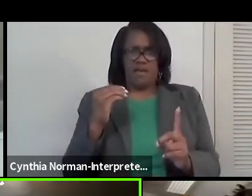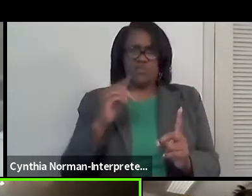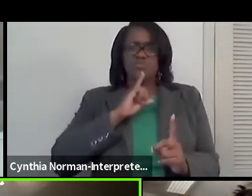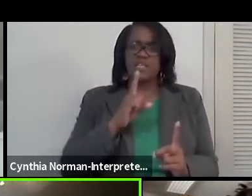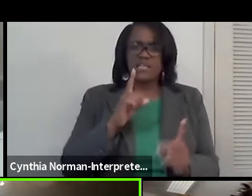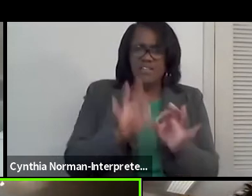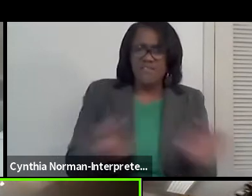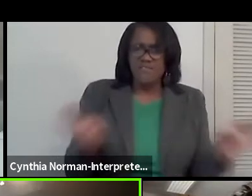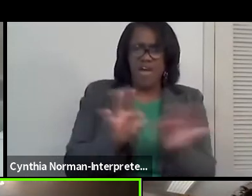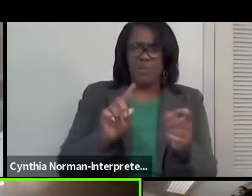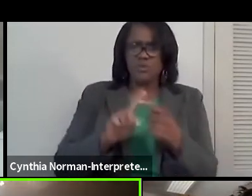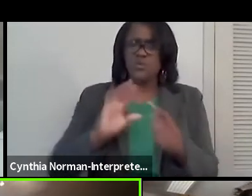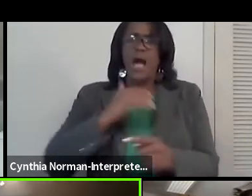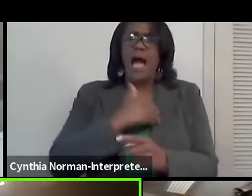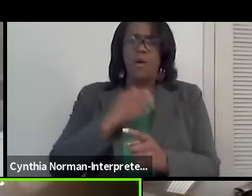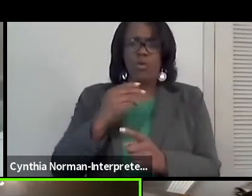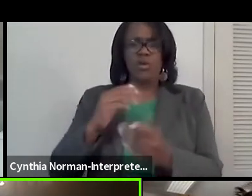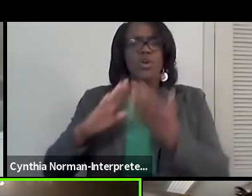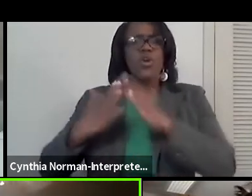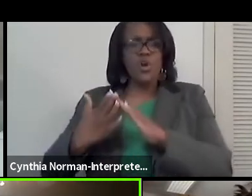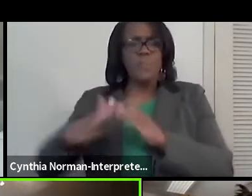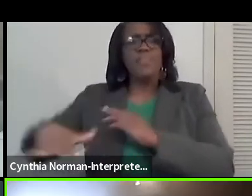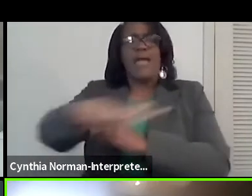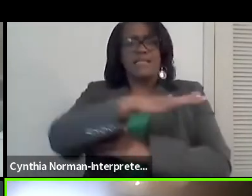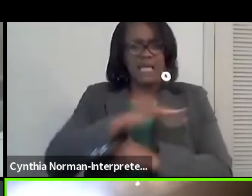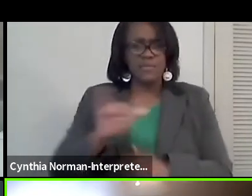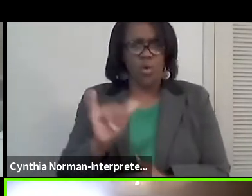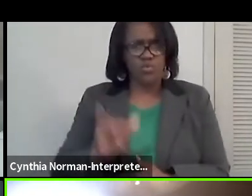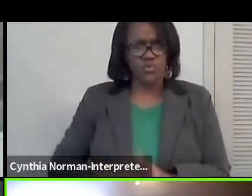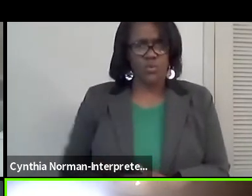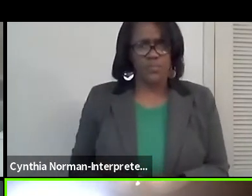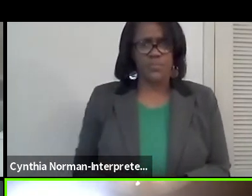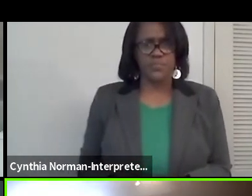to our urbanized landscapes as well. So